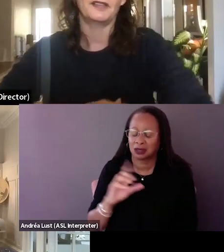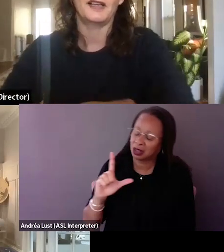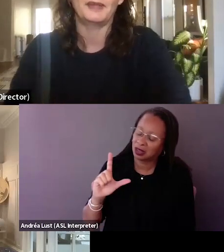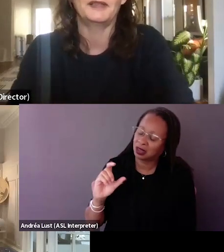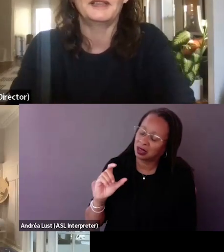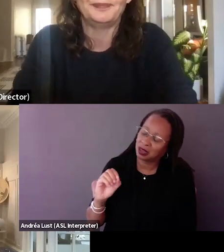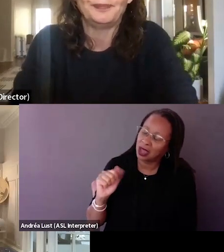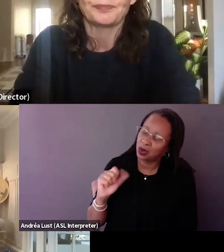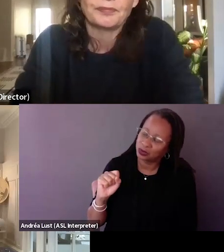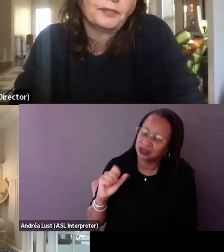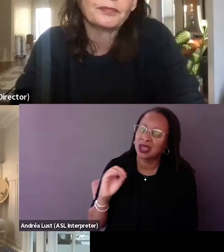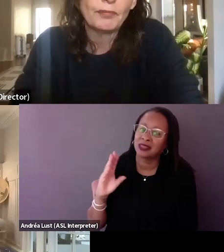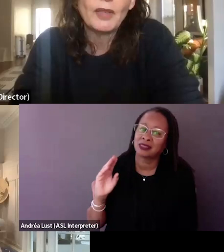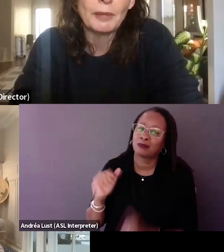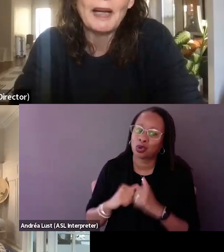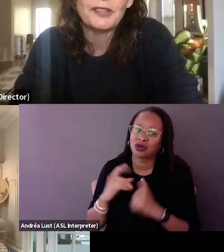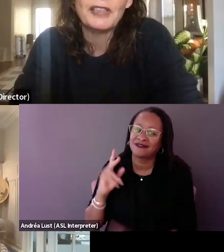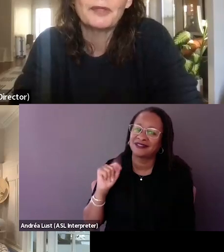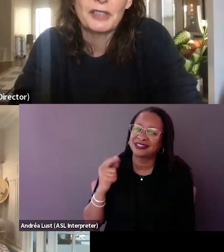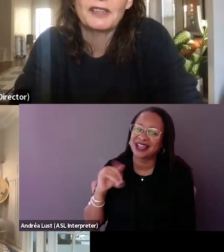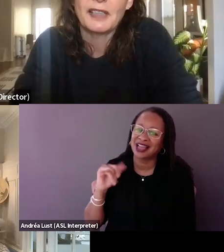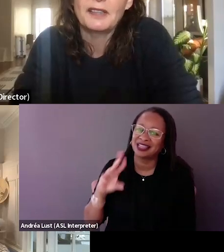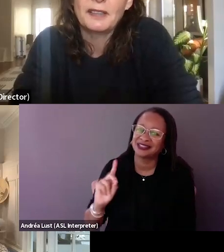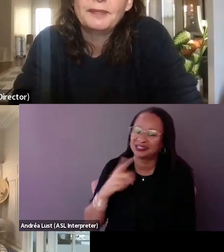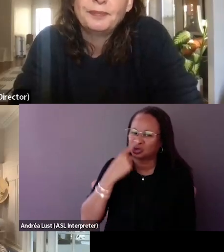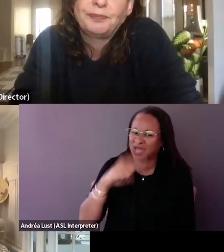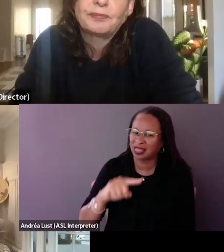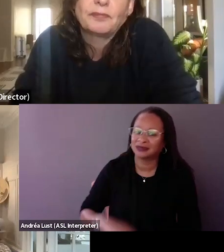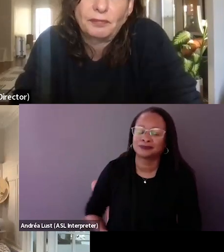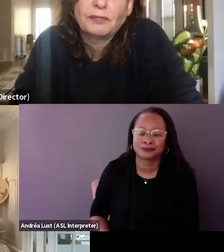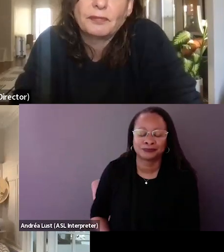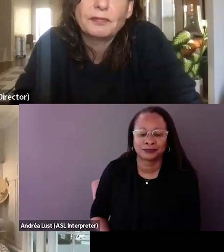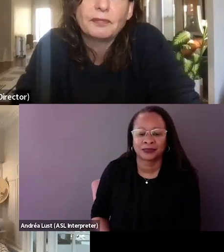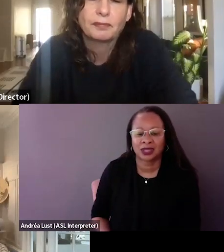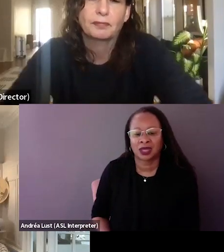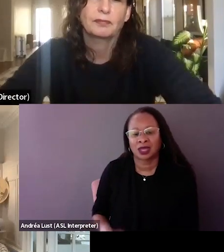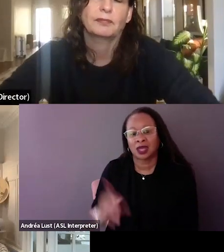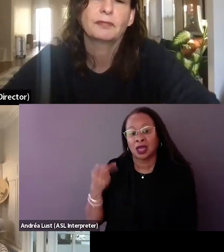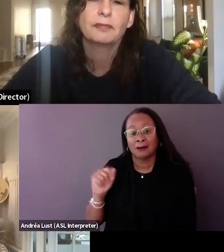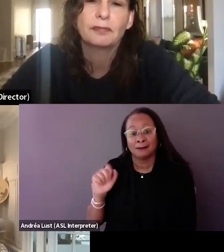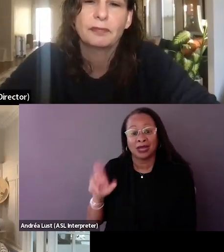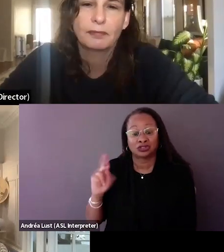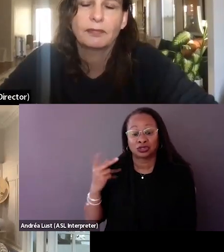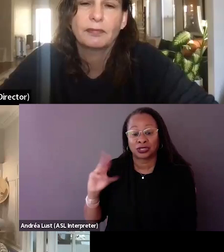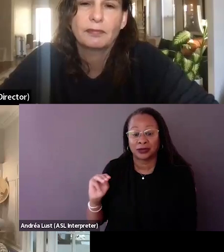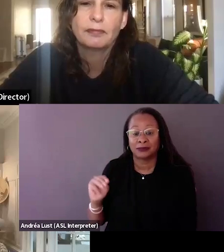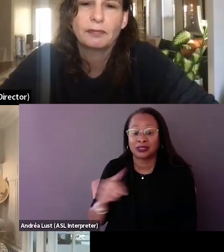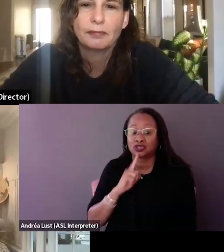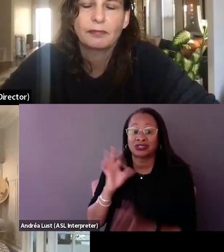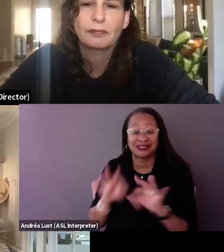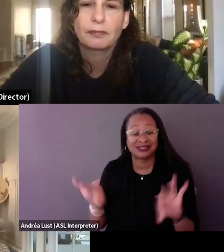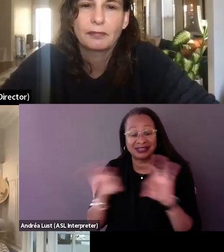on that, but Pastor Kim was the key. Yeah, Pastor Kim absolutely was the key.